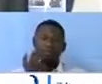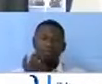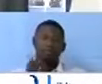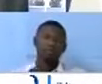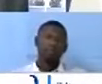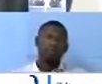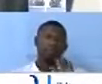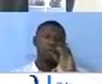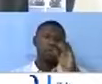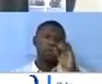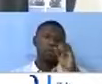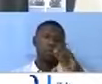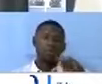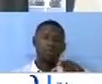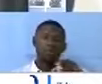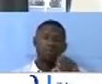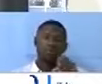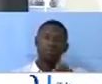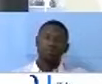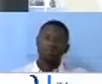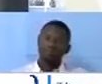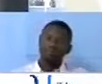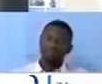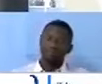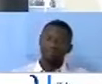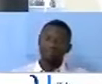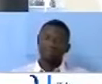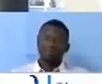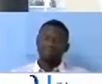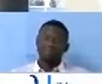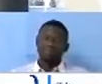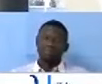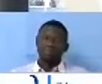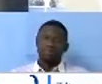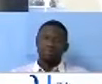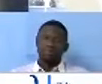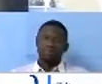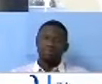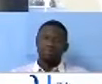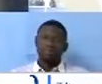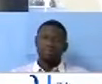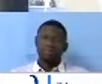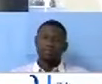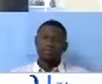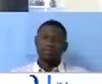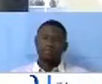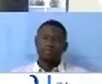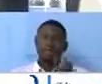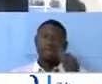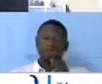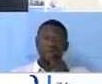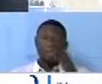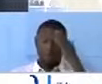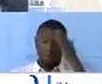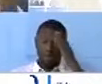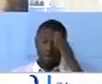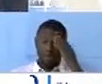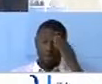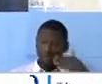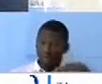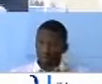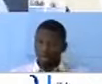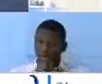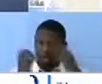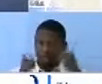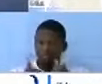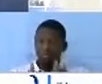know about Bamba Dinka if he was not exposed to it. Yeah, but that, well, is, well, that well, is a